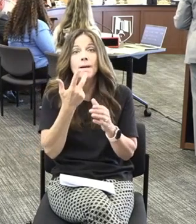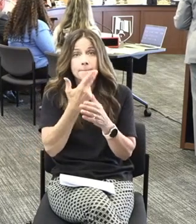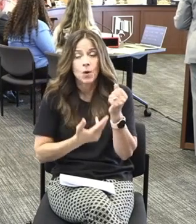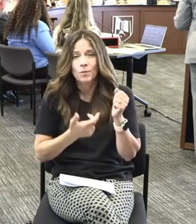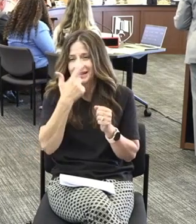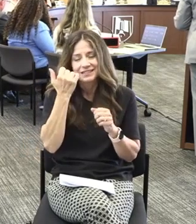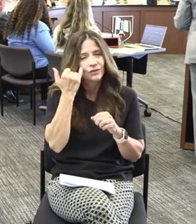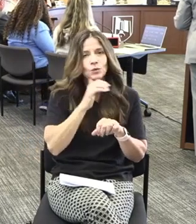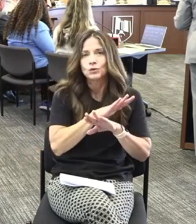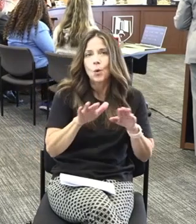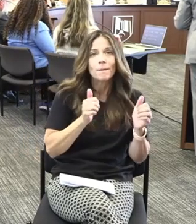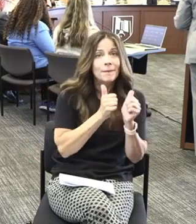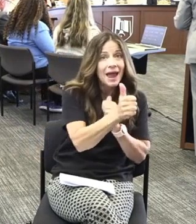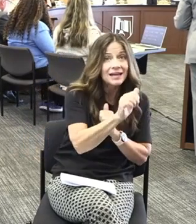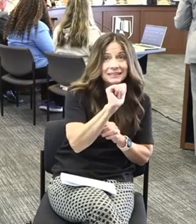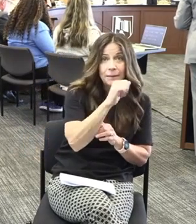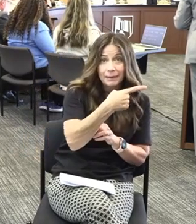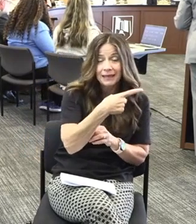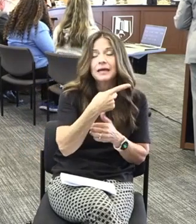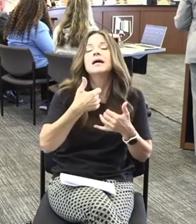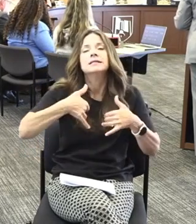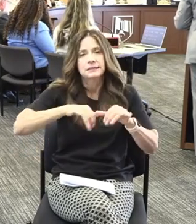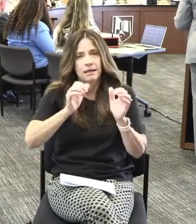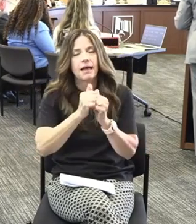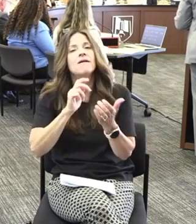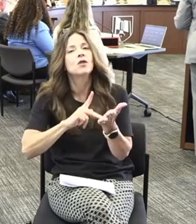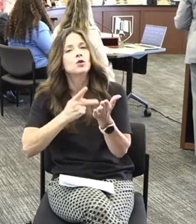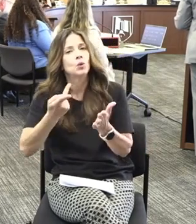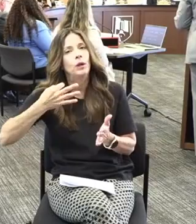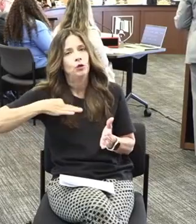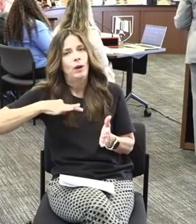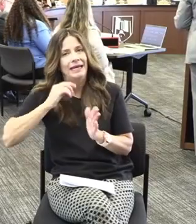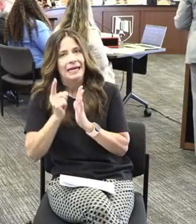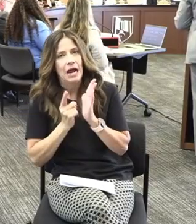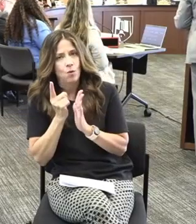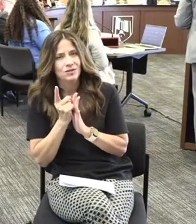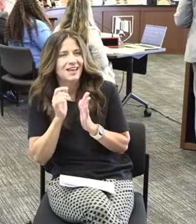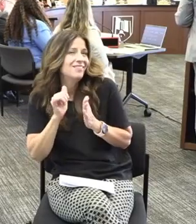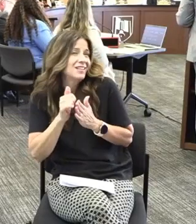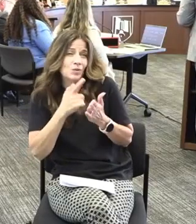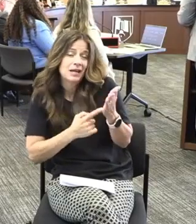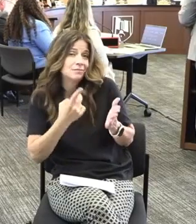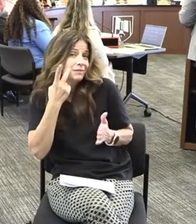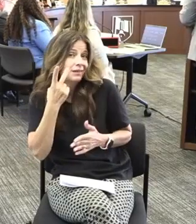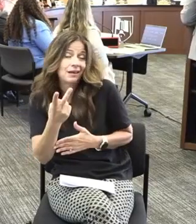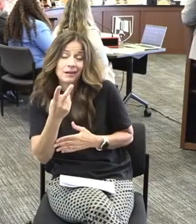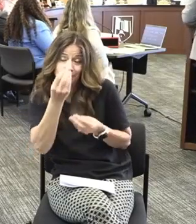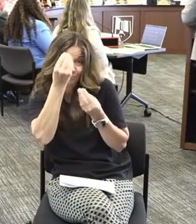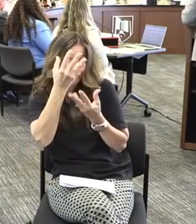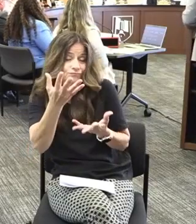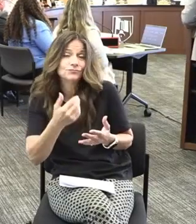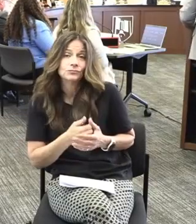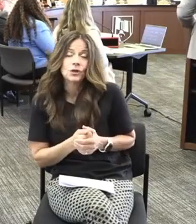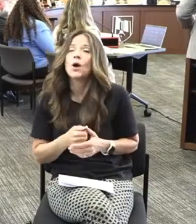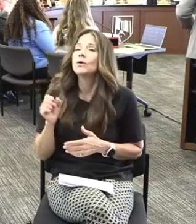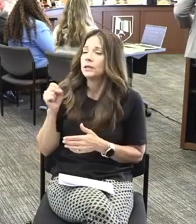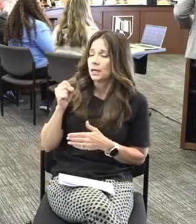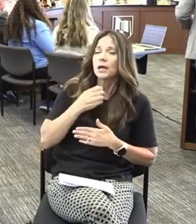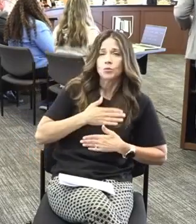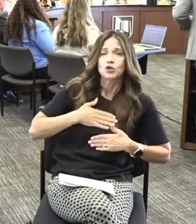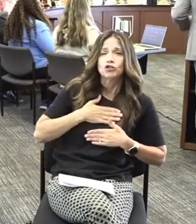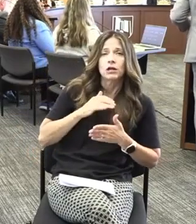have the dual credit hours. So I'm just saying from what I'm seeing in the three districts I'm in. Oh, absolutely. Appreciate you